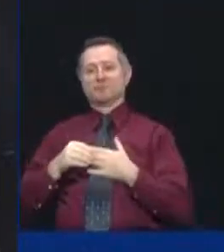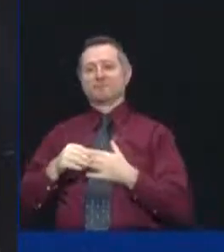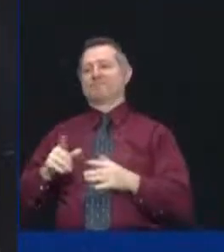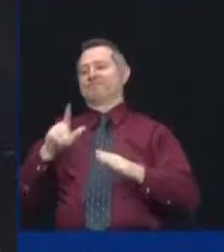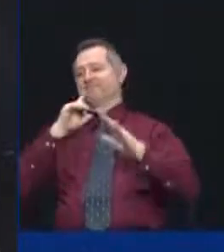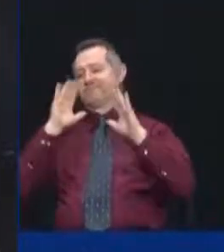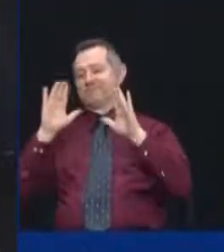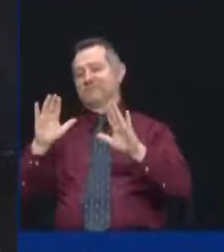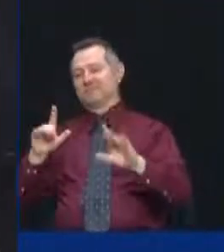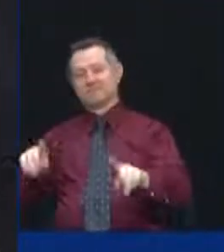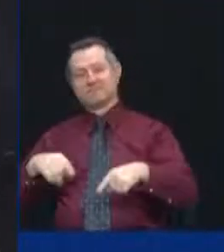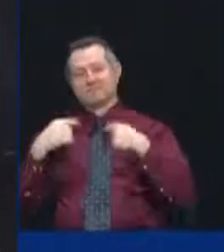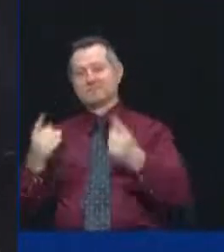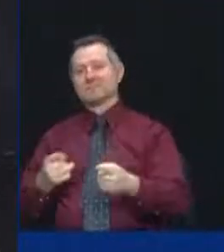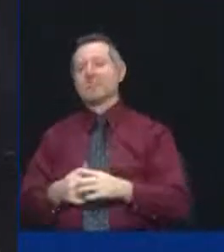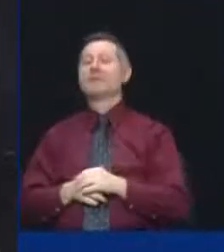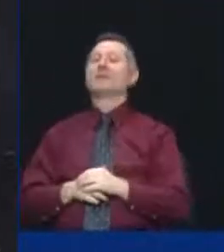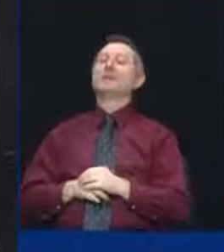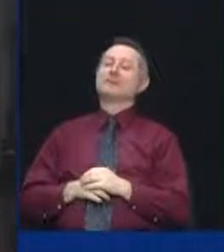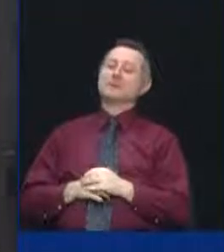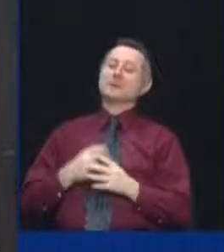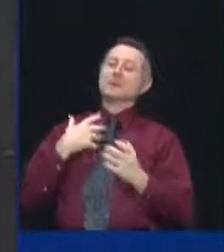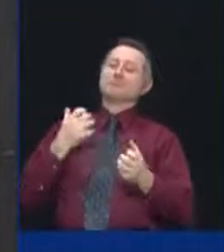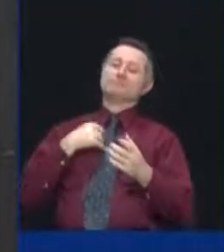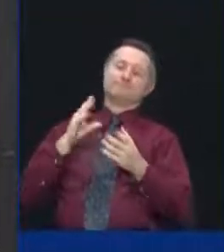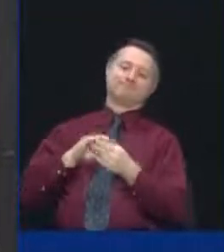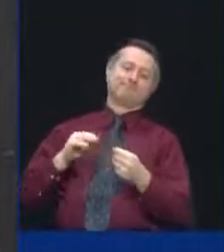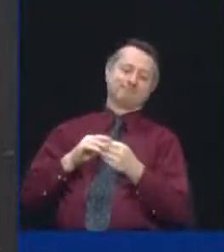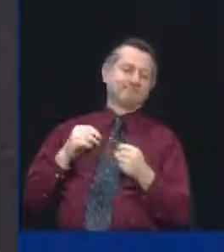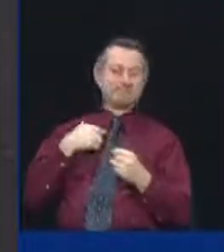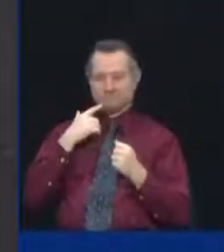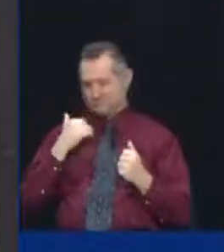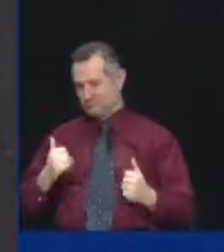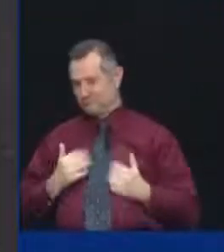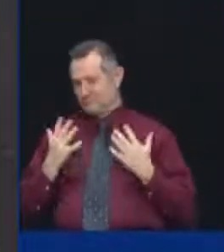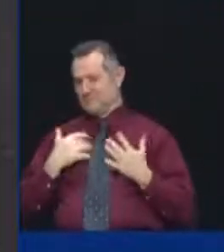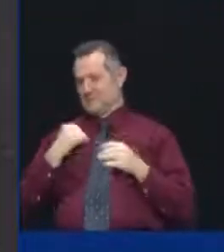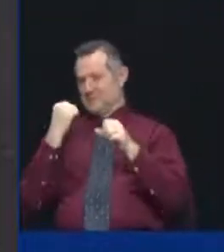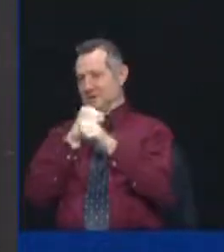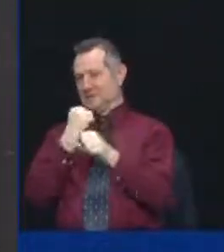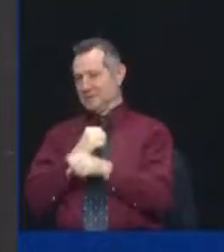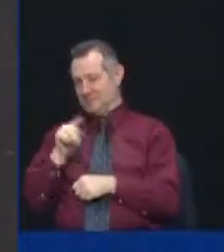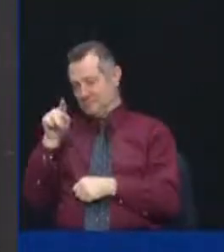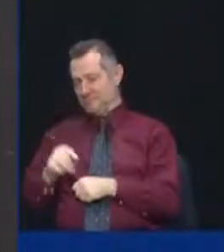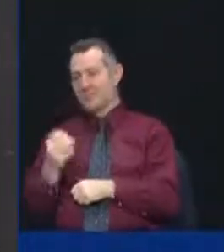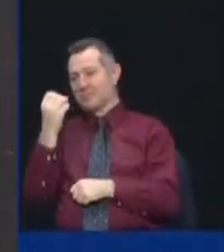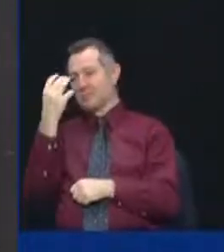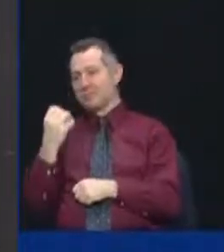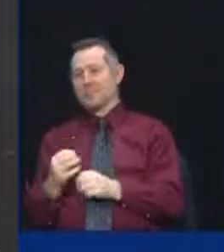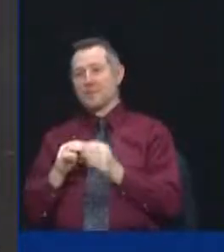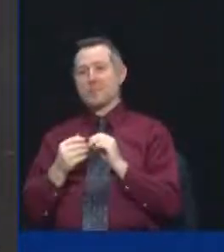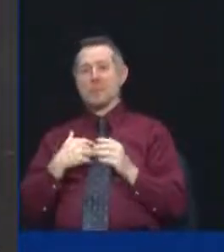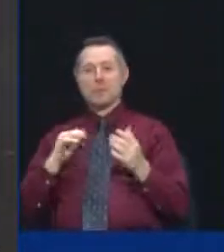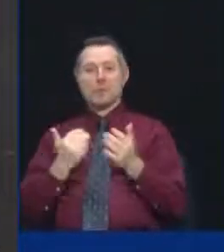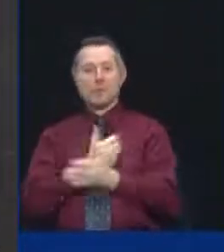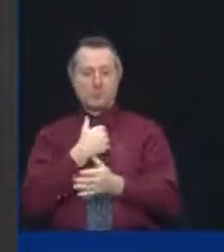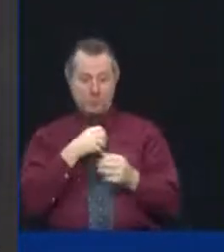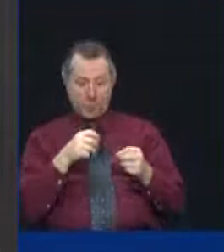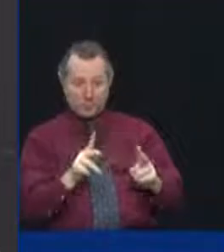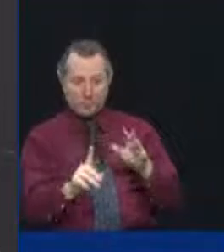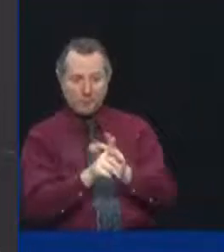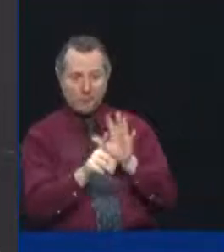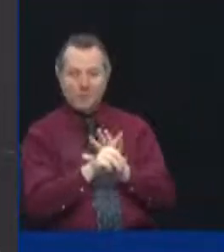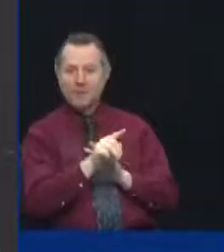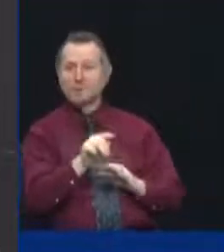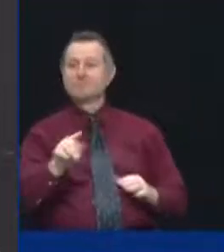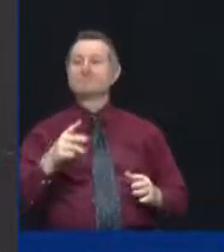As I said, we've been very pleased with the data. This has led to some new opportunities for us in terms of fans coming